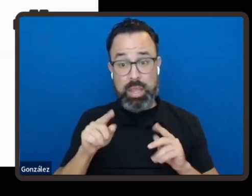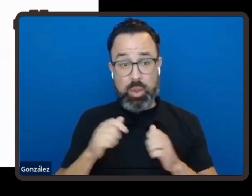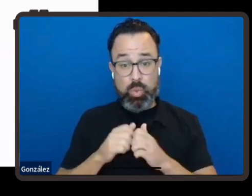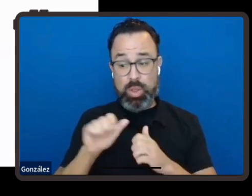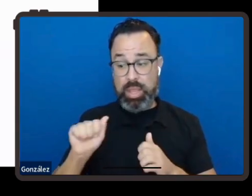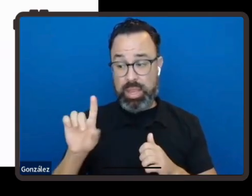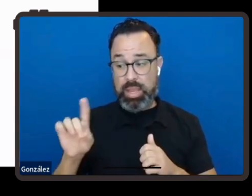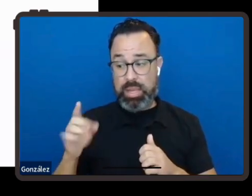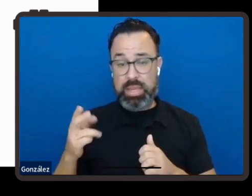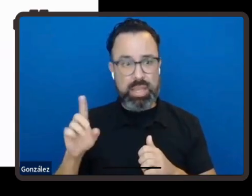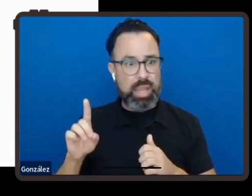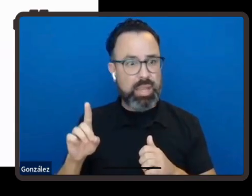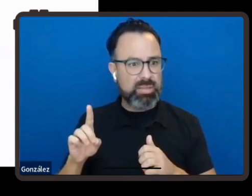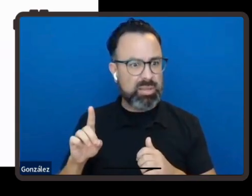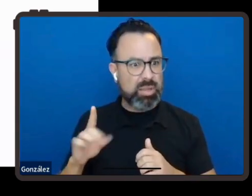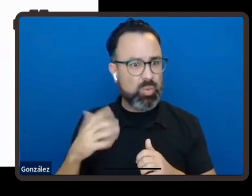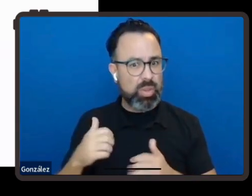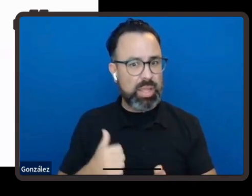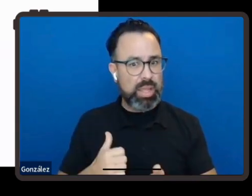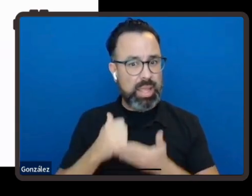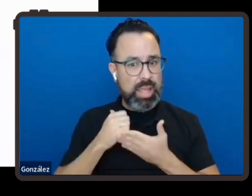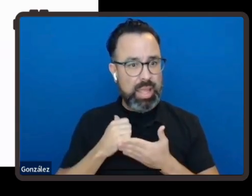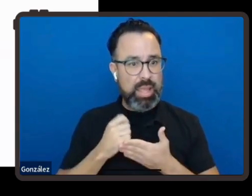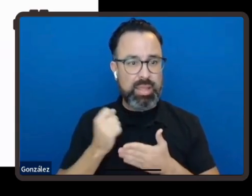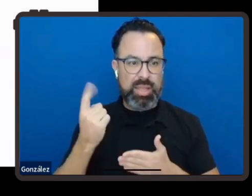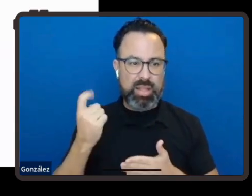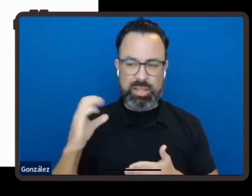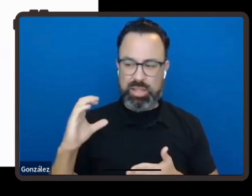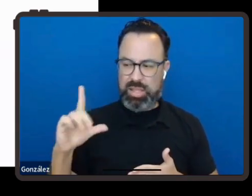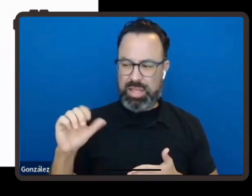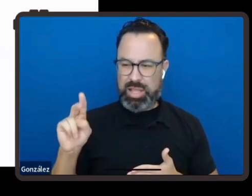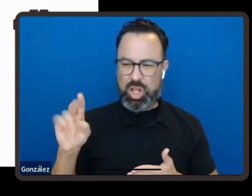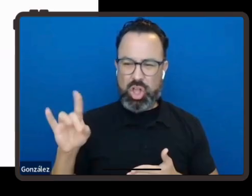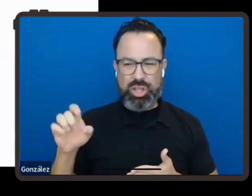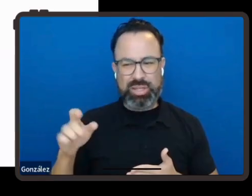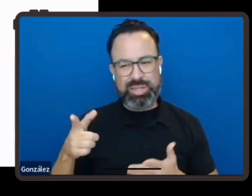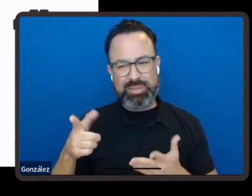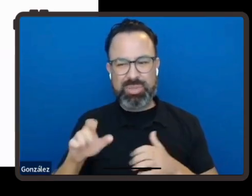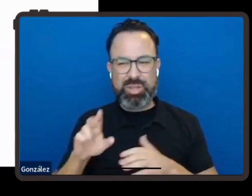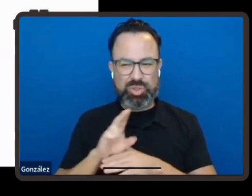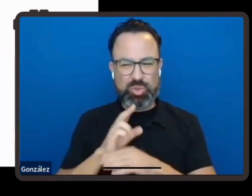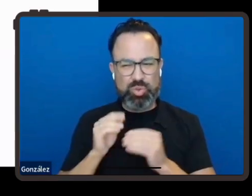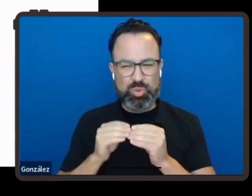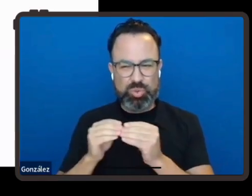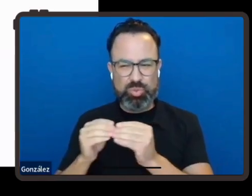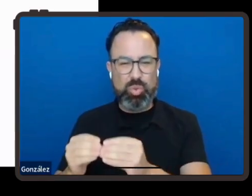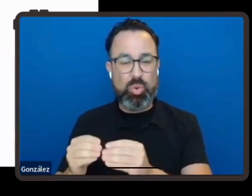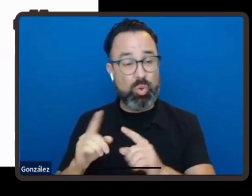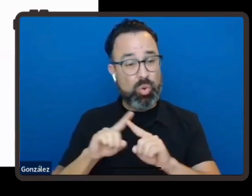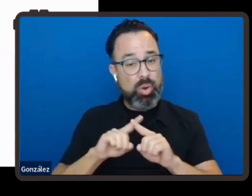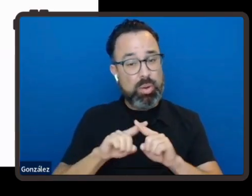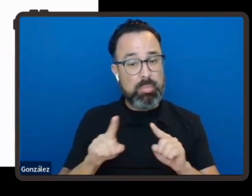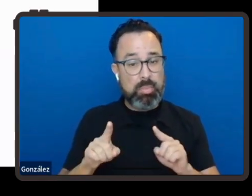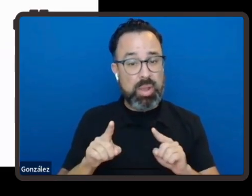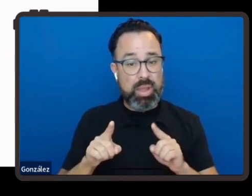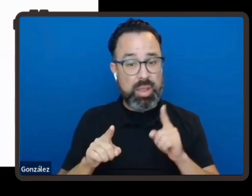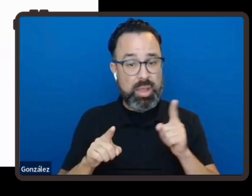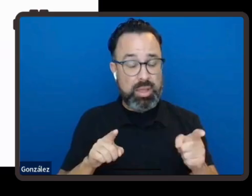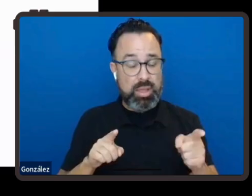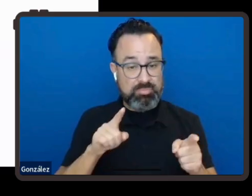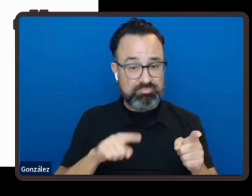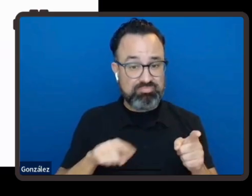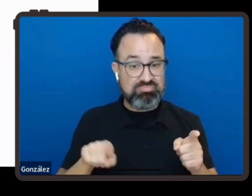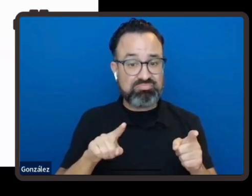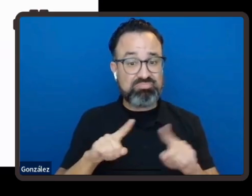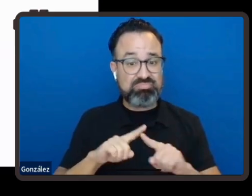it does make you sleepy. So I try it at night, and then I might use it at 3 when they come home from school or something. Those are the kids. But